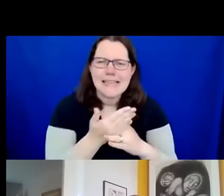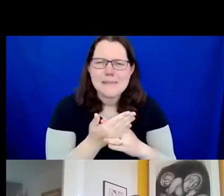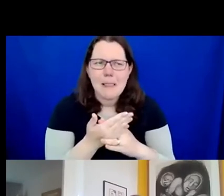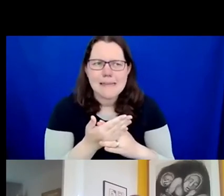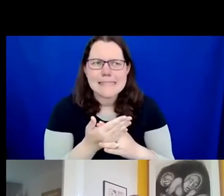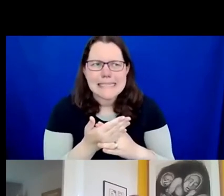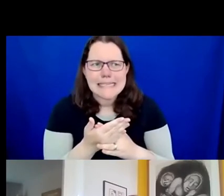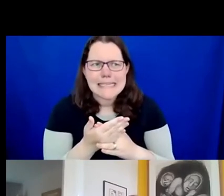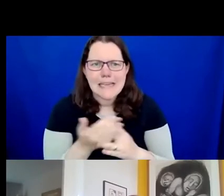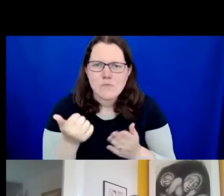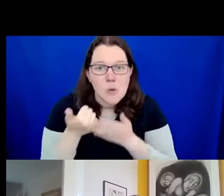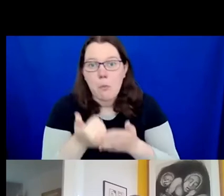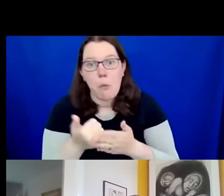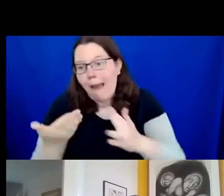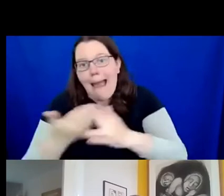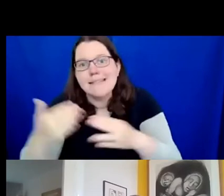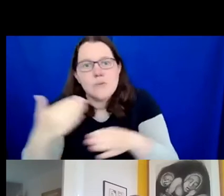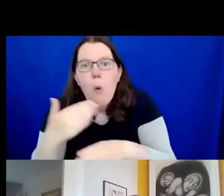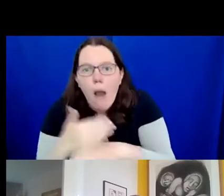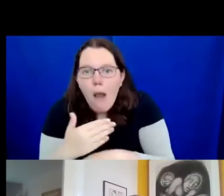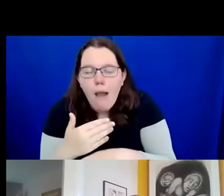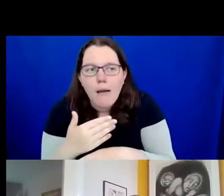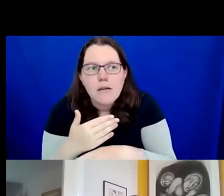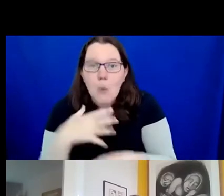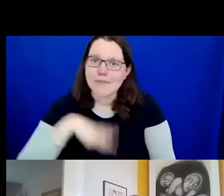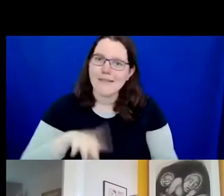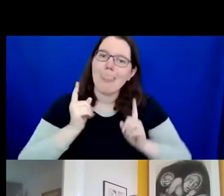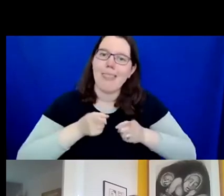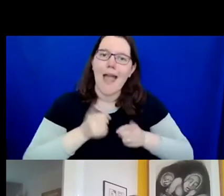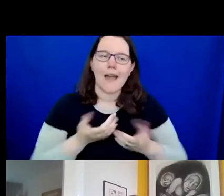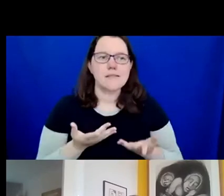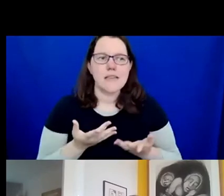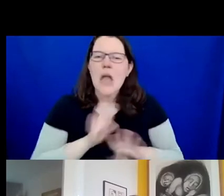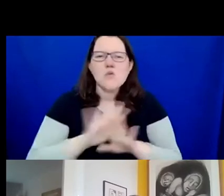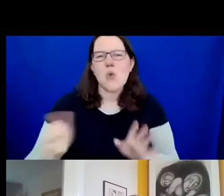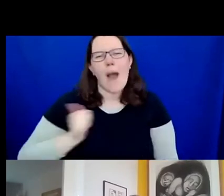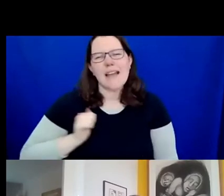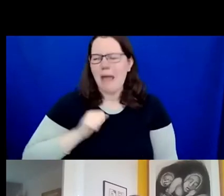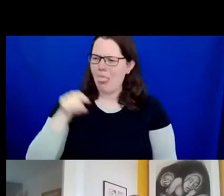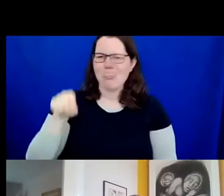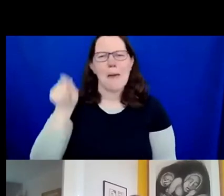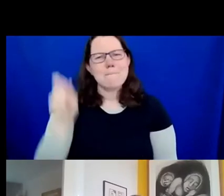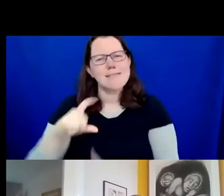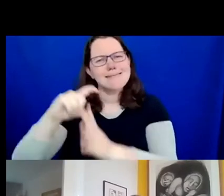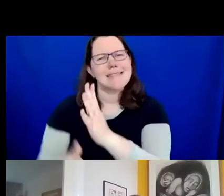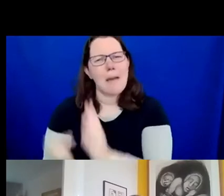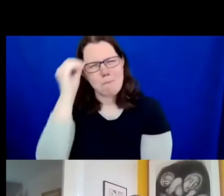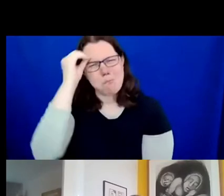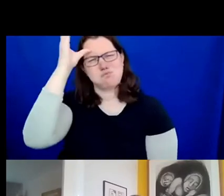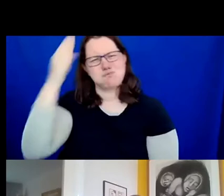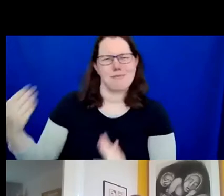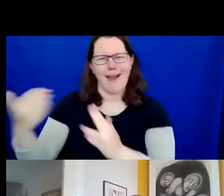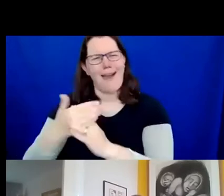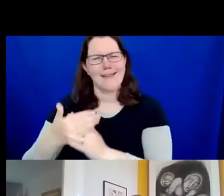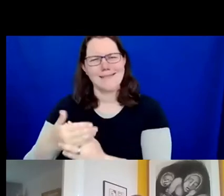Support for access to work if needed. Not expecting the disabled curator to be the expert on access and being open